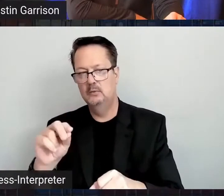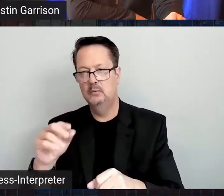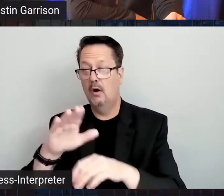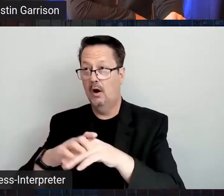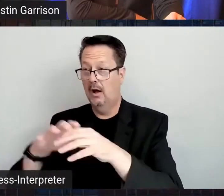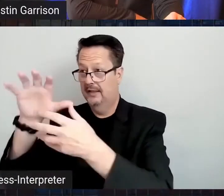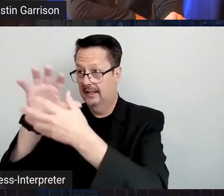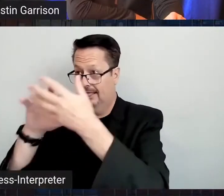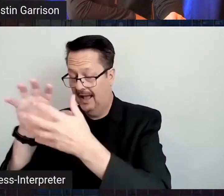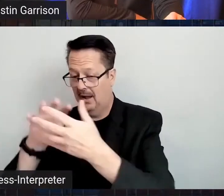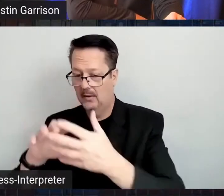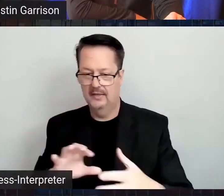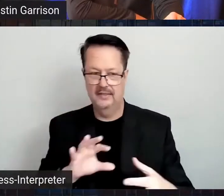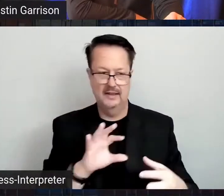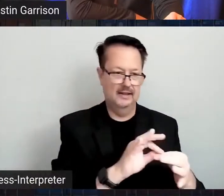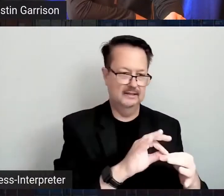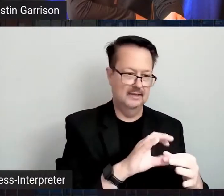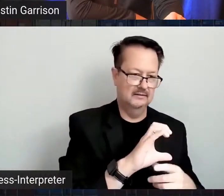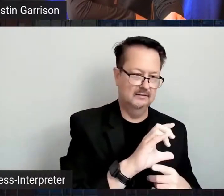any connected cluster.